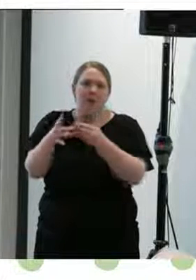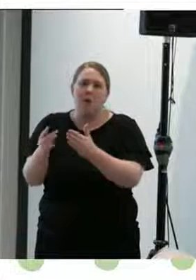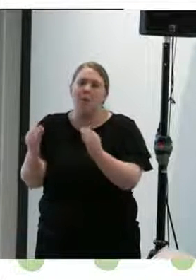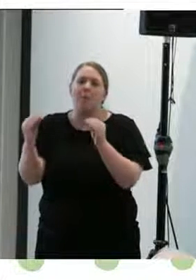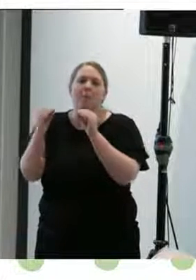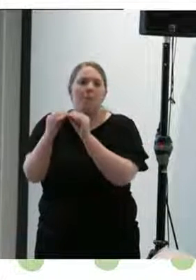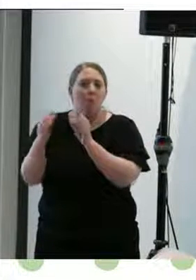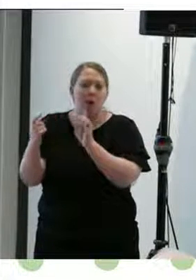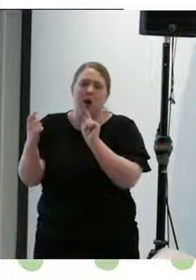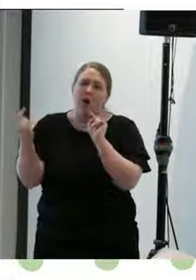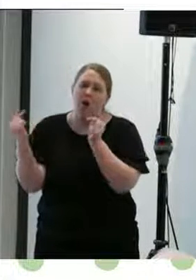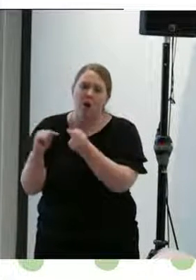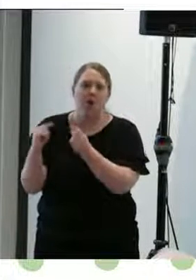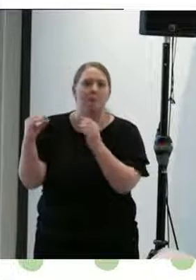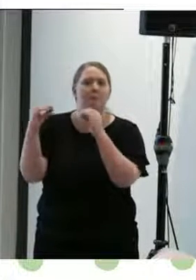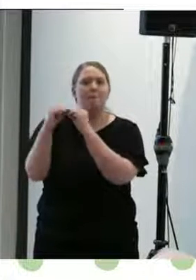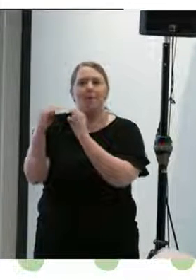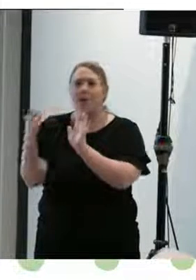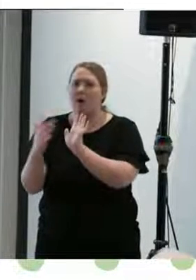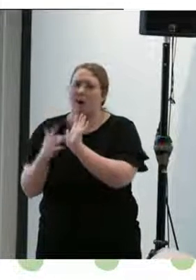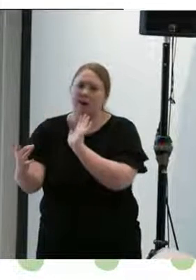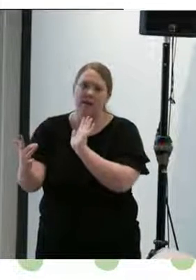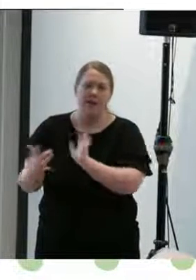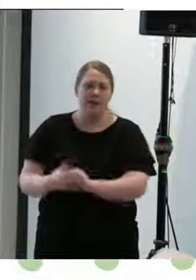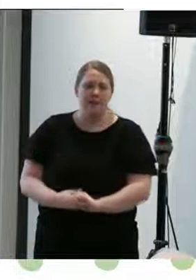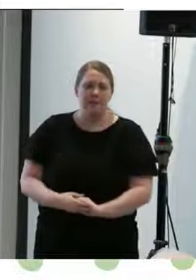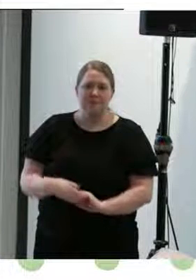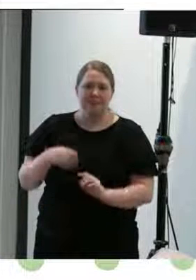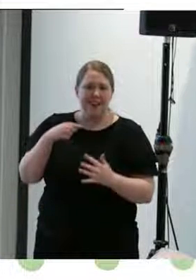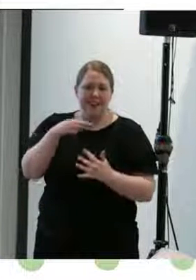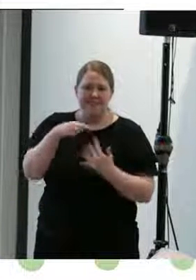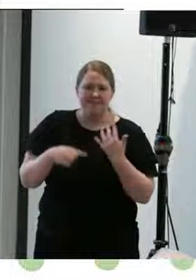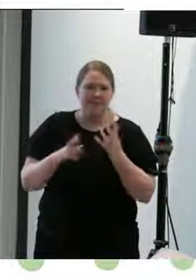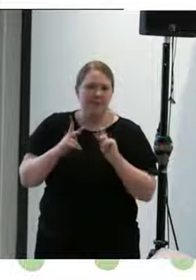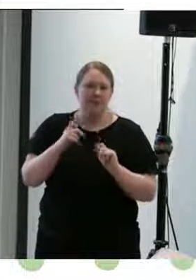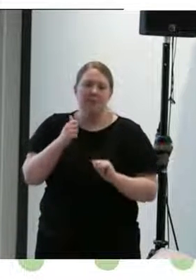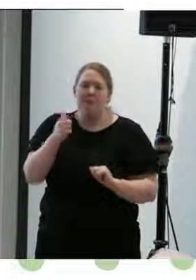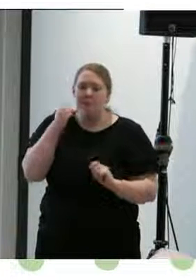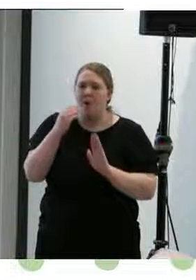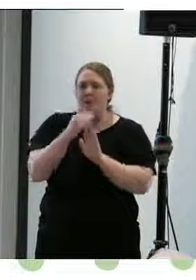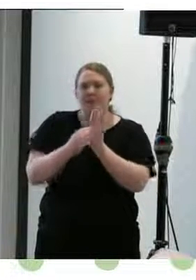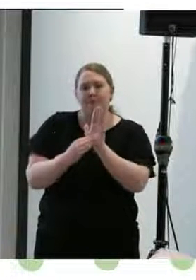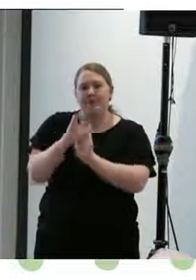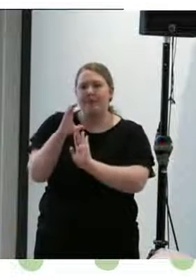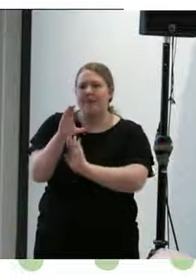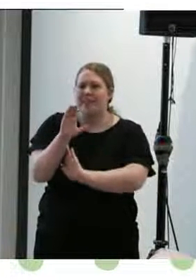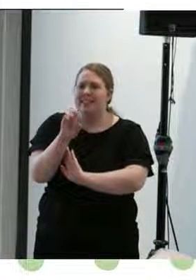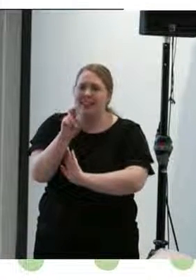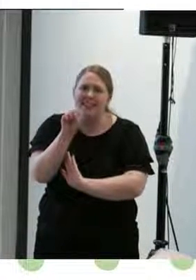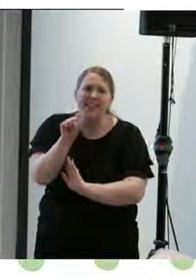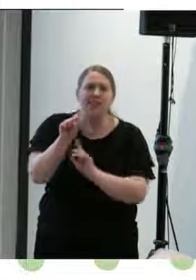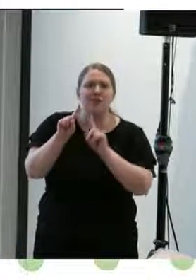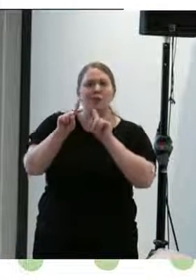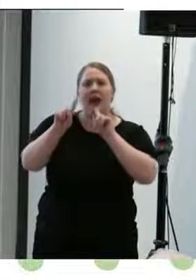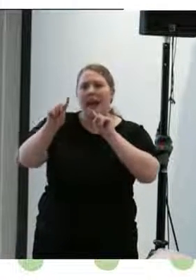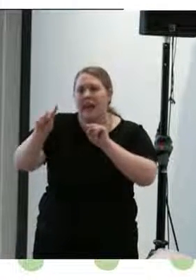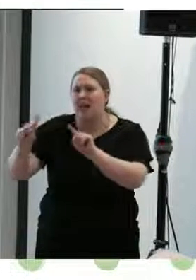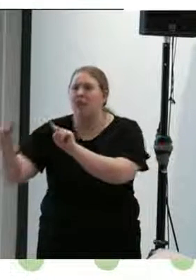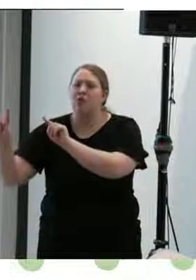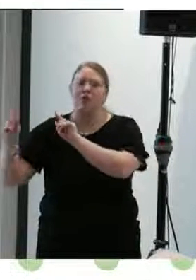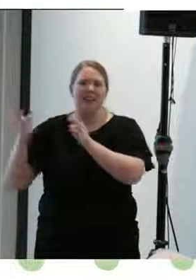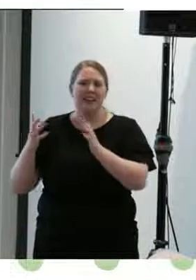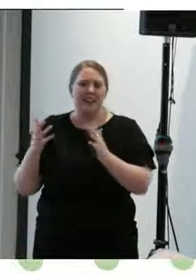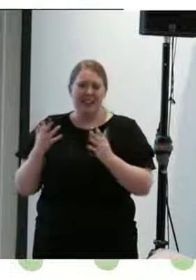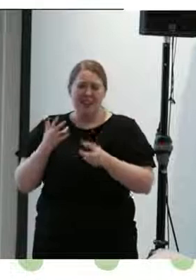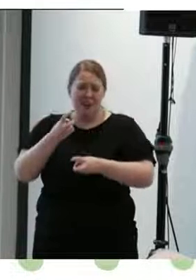more betrayal. And I don't think these are people who would ever be filling out a census or answering questions, so it's really hard to know much about them.